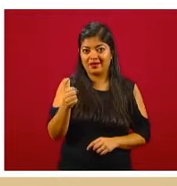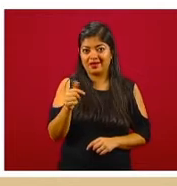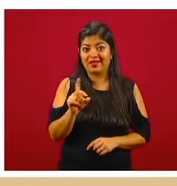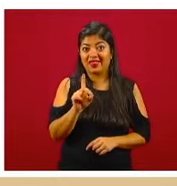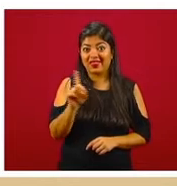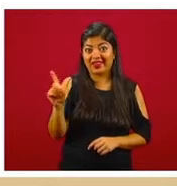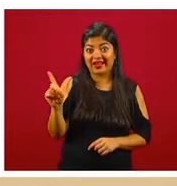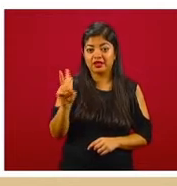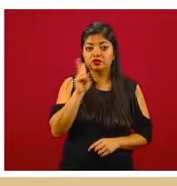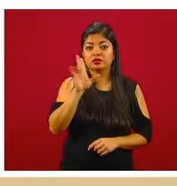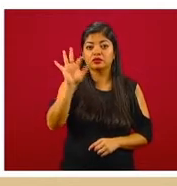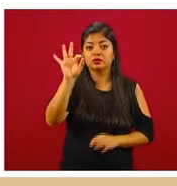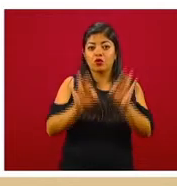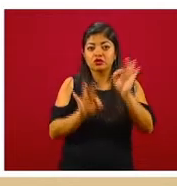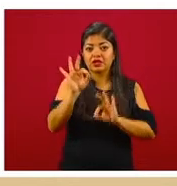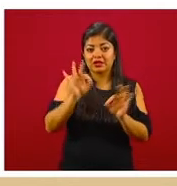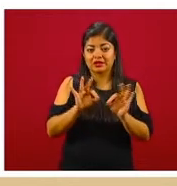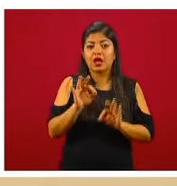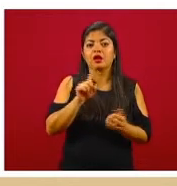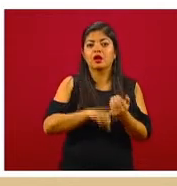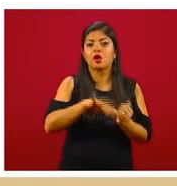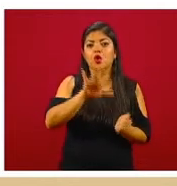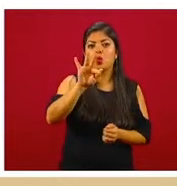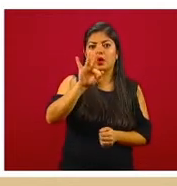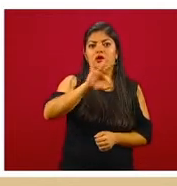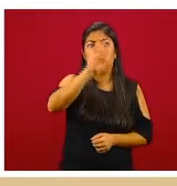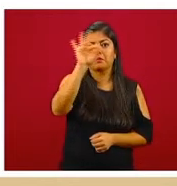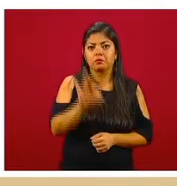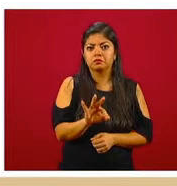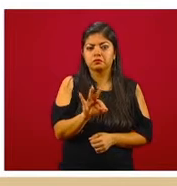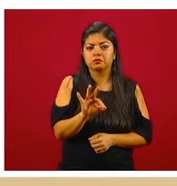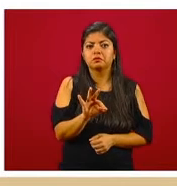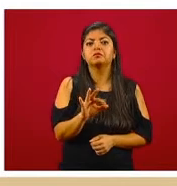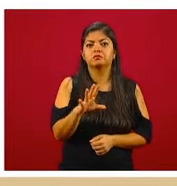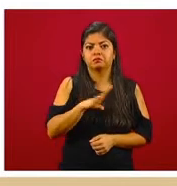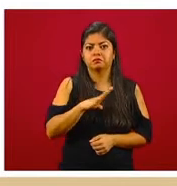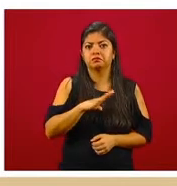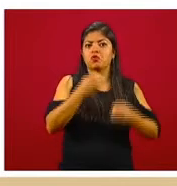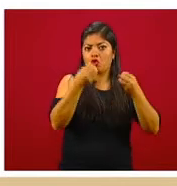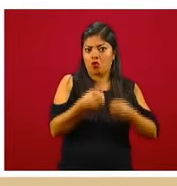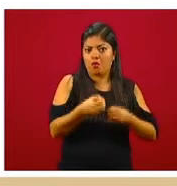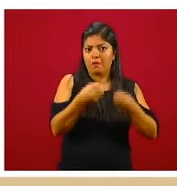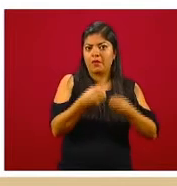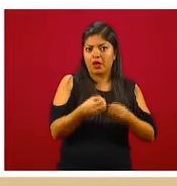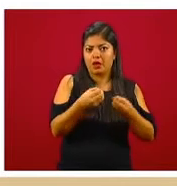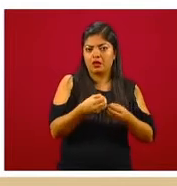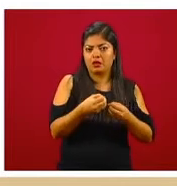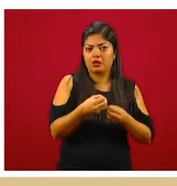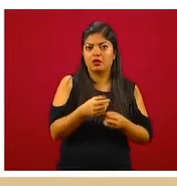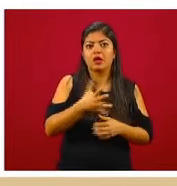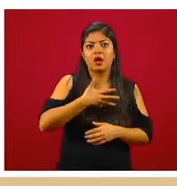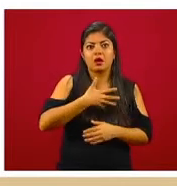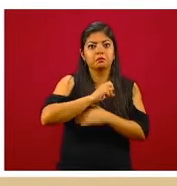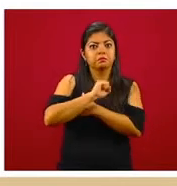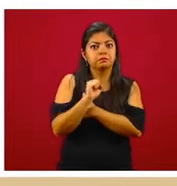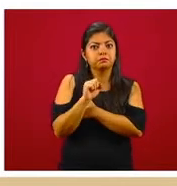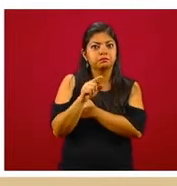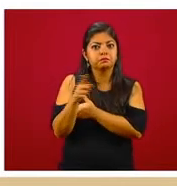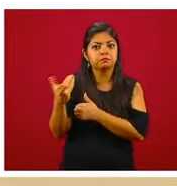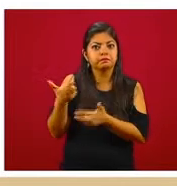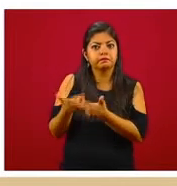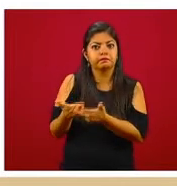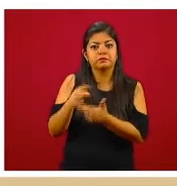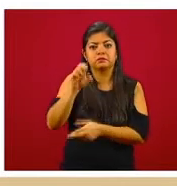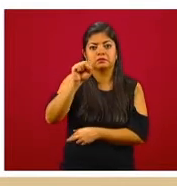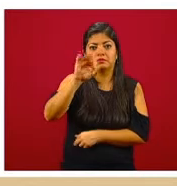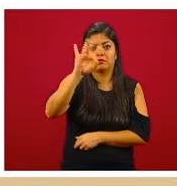el is a chart that porcentaje you are nacional, familiar with, this 40% de bar las chart camas de uso shows general you on están the ocupadas, ya right, hay una reserva de 40% of our 60%. general bed